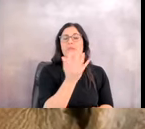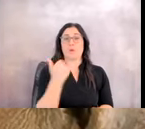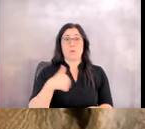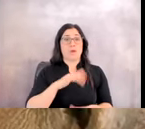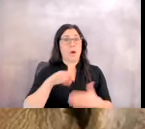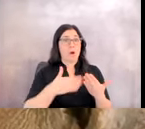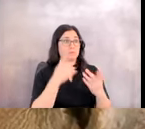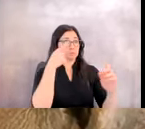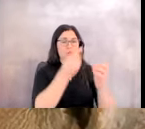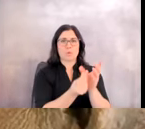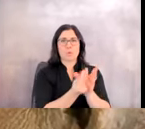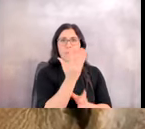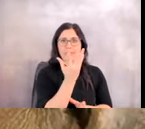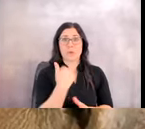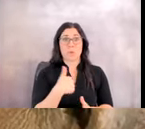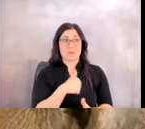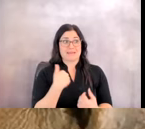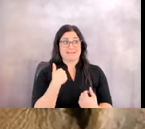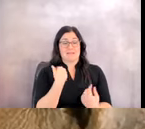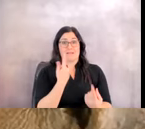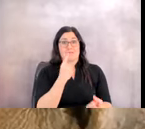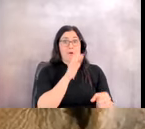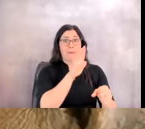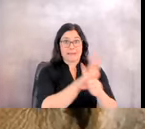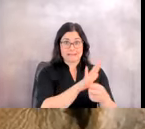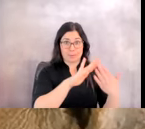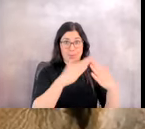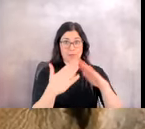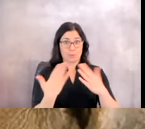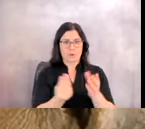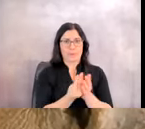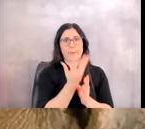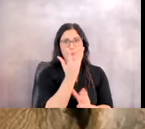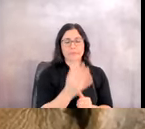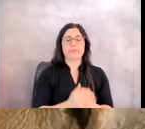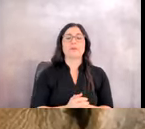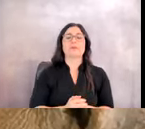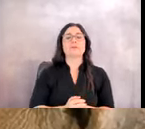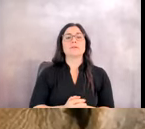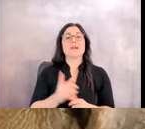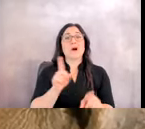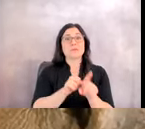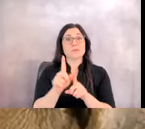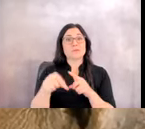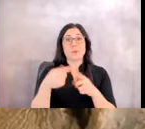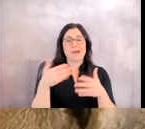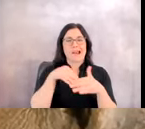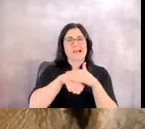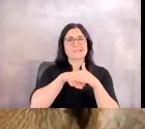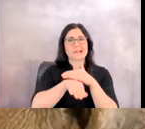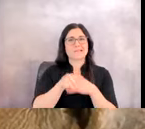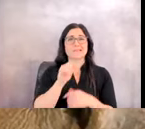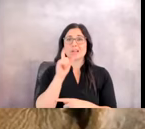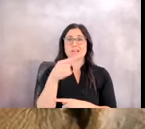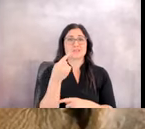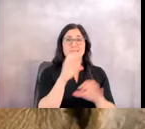and what we have promised our community. I also think it's about access. Access is more than just